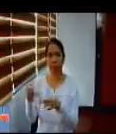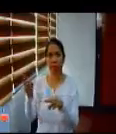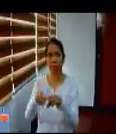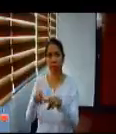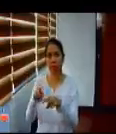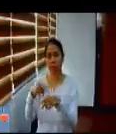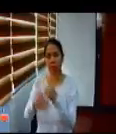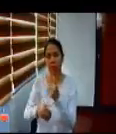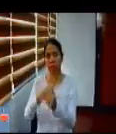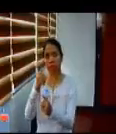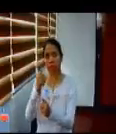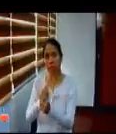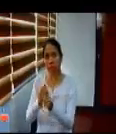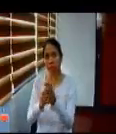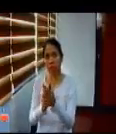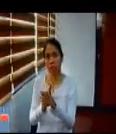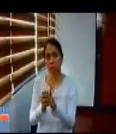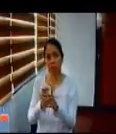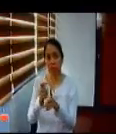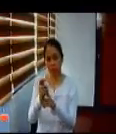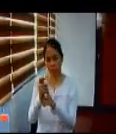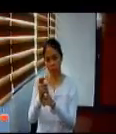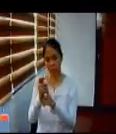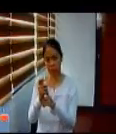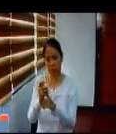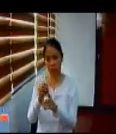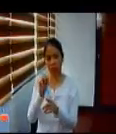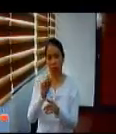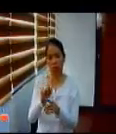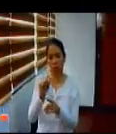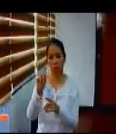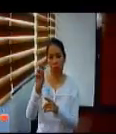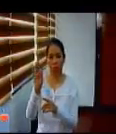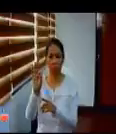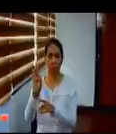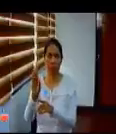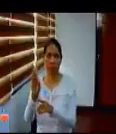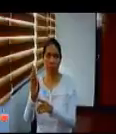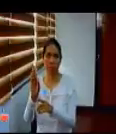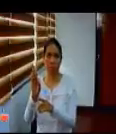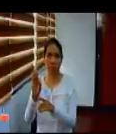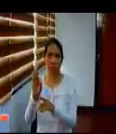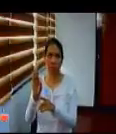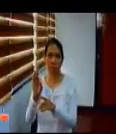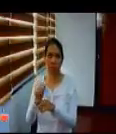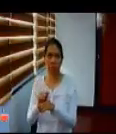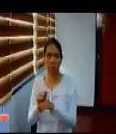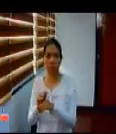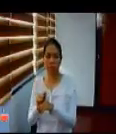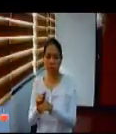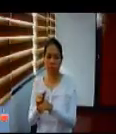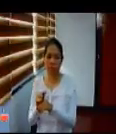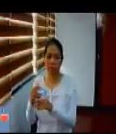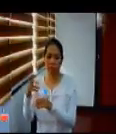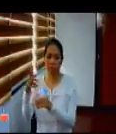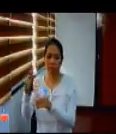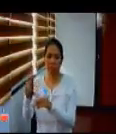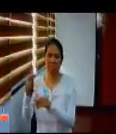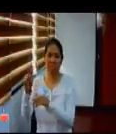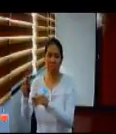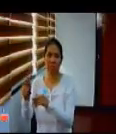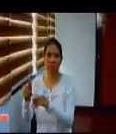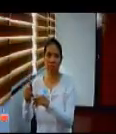are very high numbers. 0.9 to 1.1 degrees centigrade by 2020. And 2020 is upon